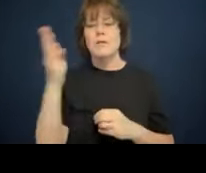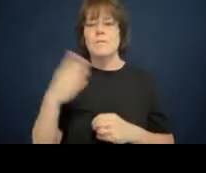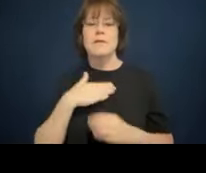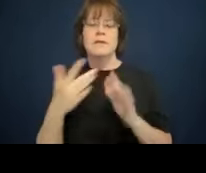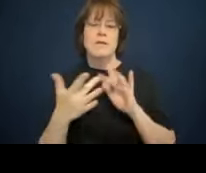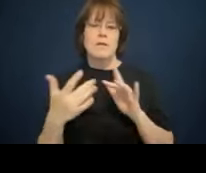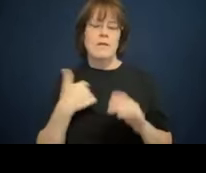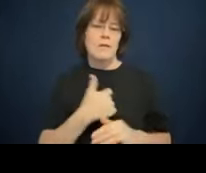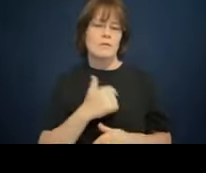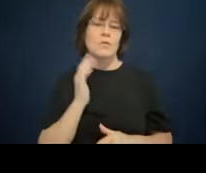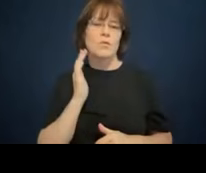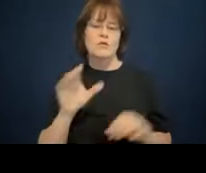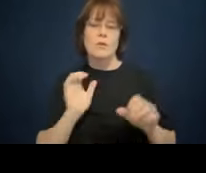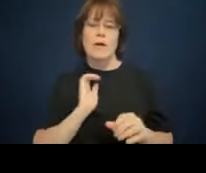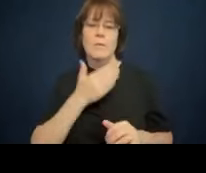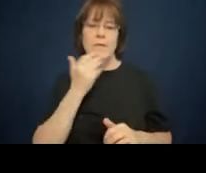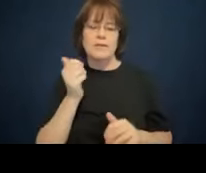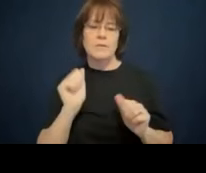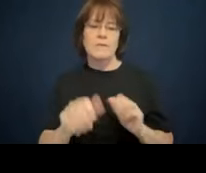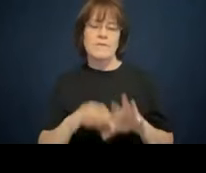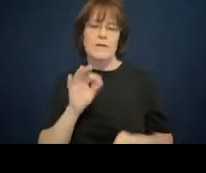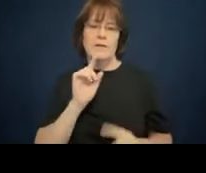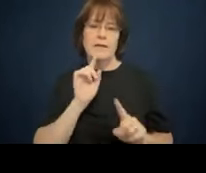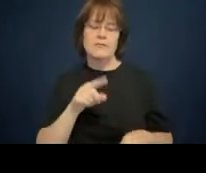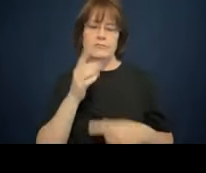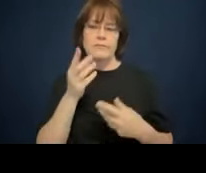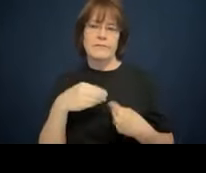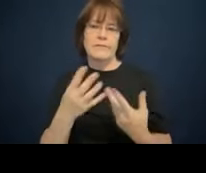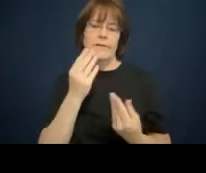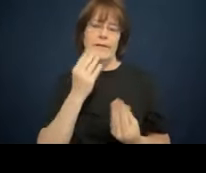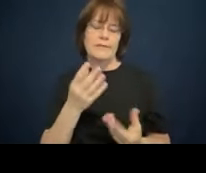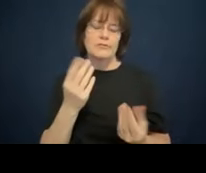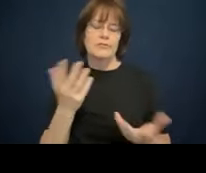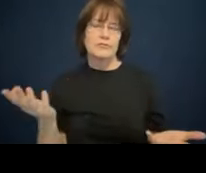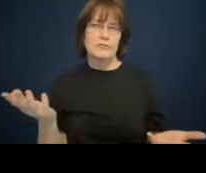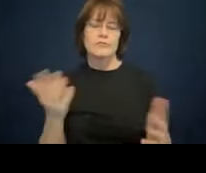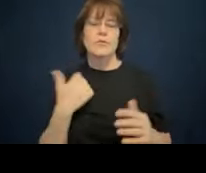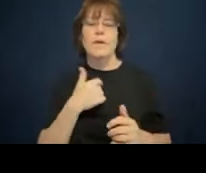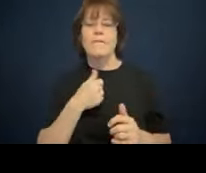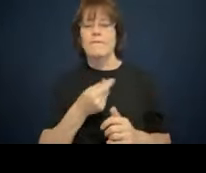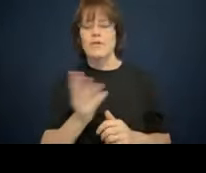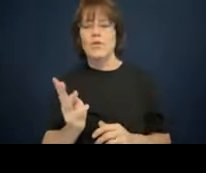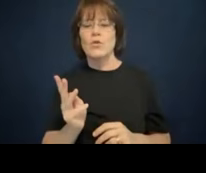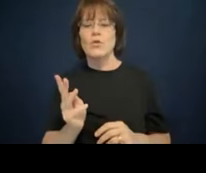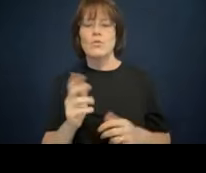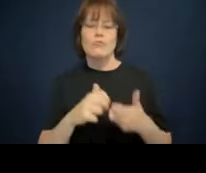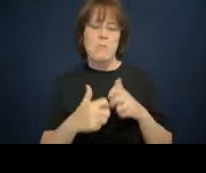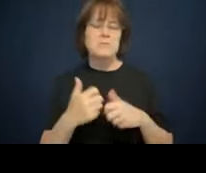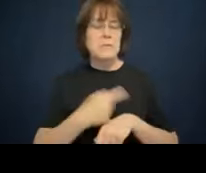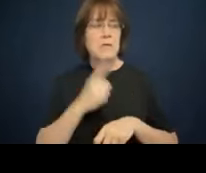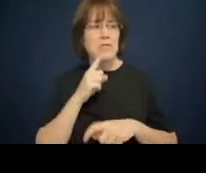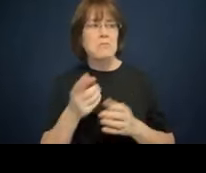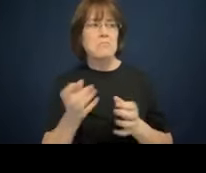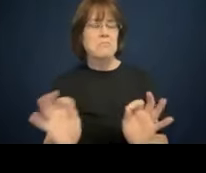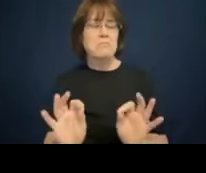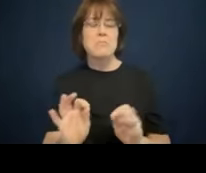out to us, and we'll do the best to provide additional information and answers. We had a couple of glitches today, but I think they were pretty